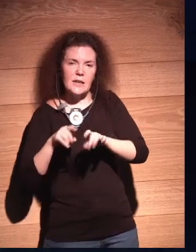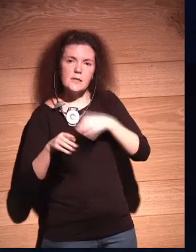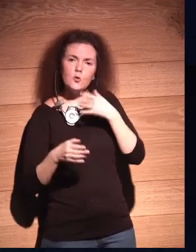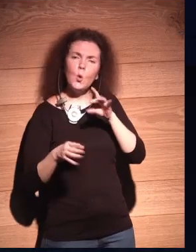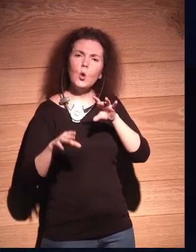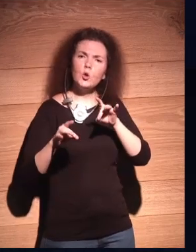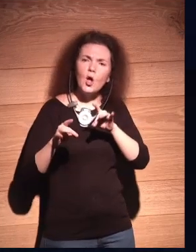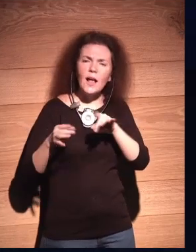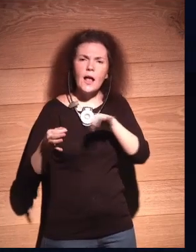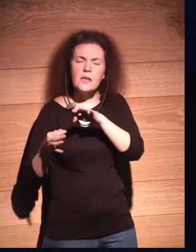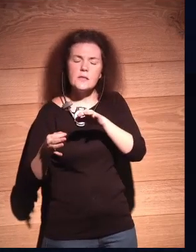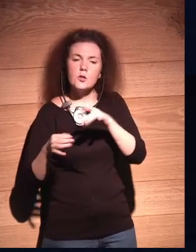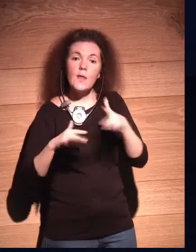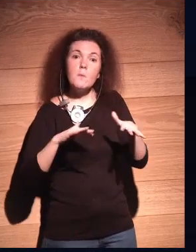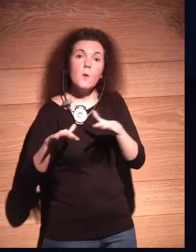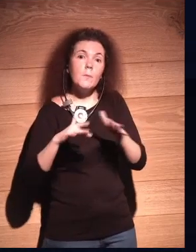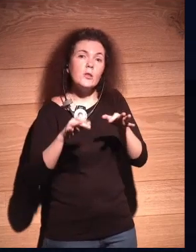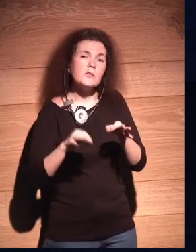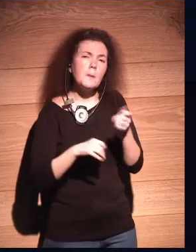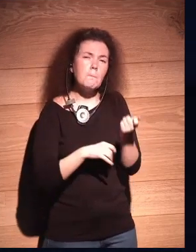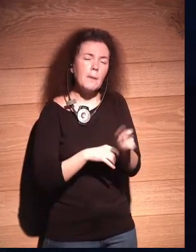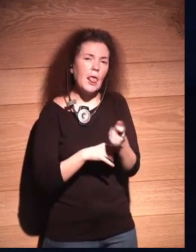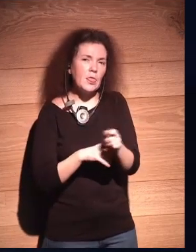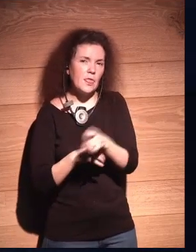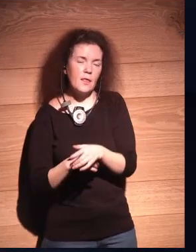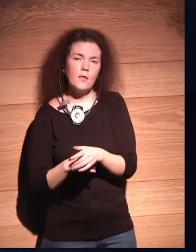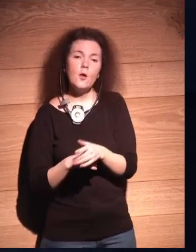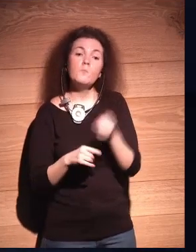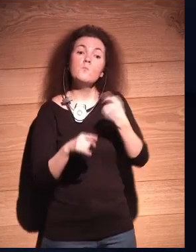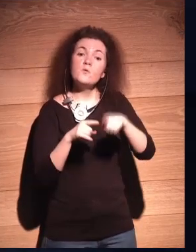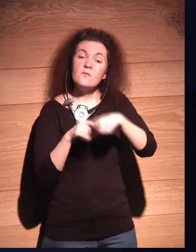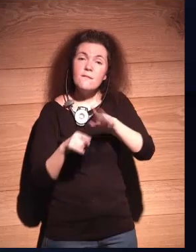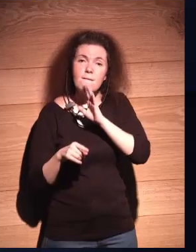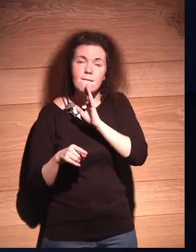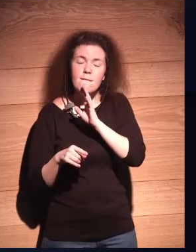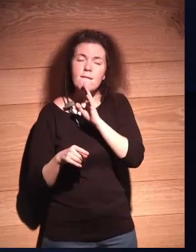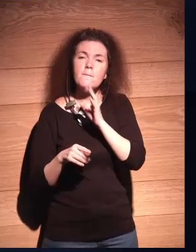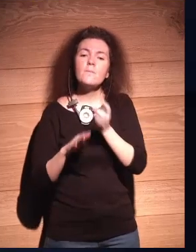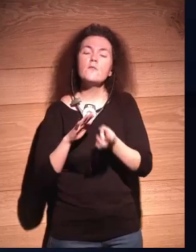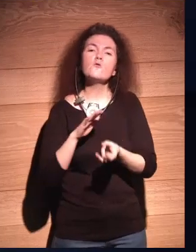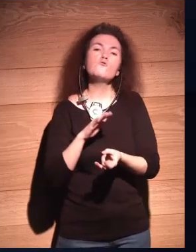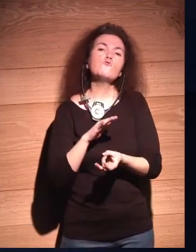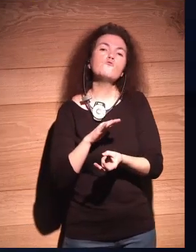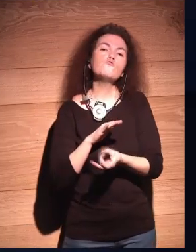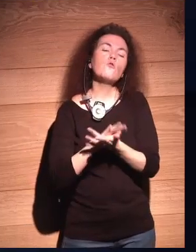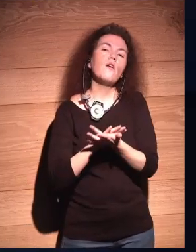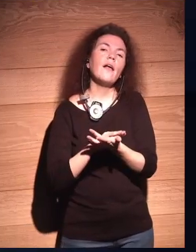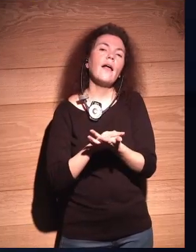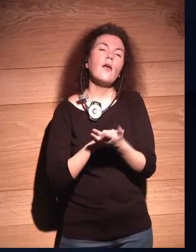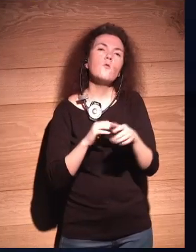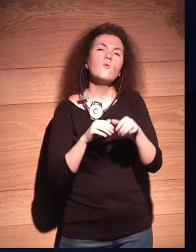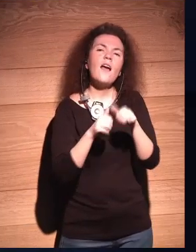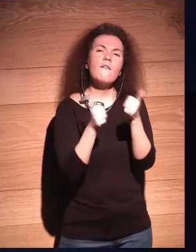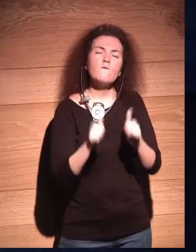And so a lot of these things come from very, very hands-on way of doing things.